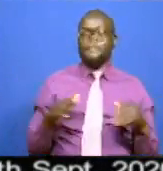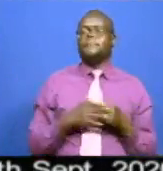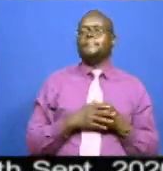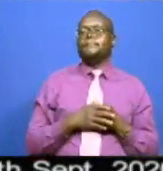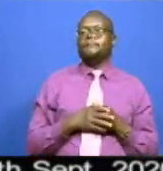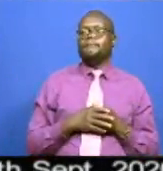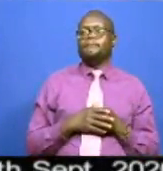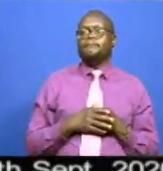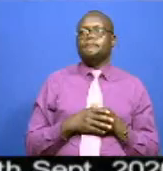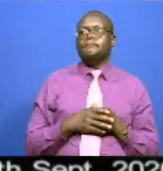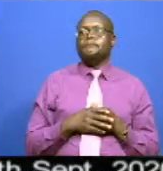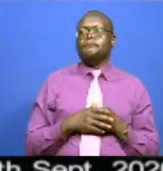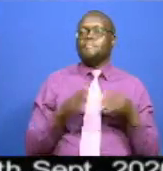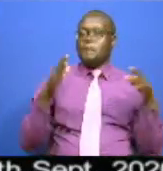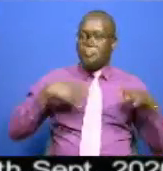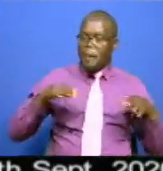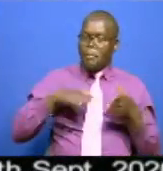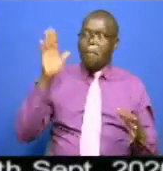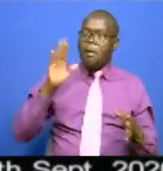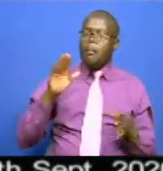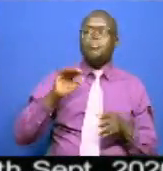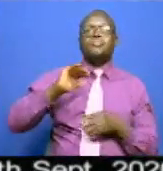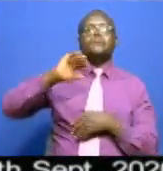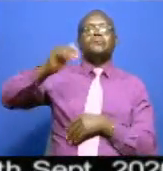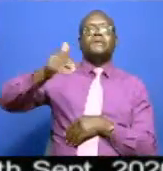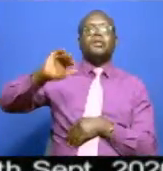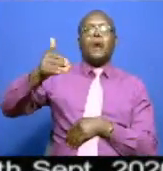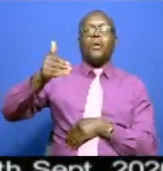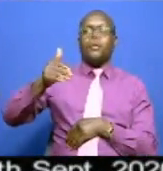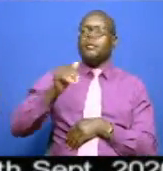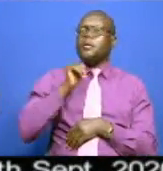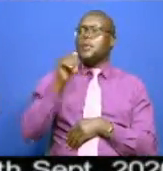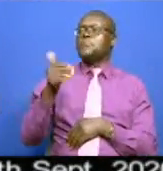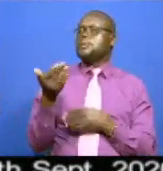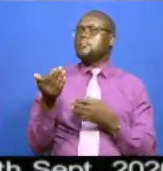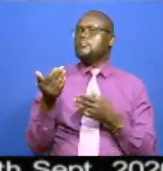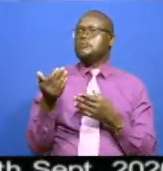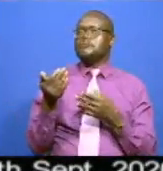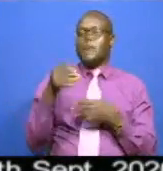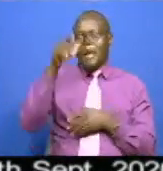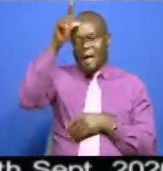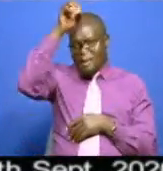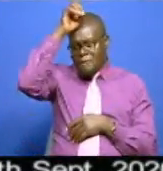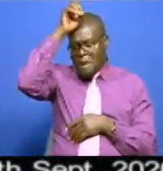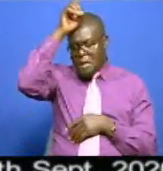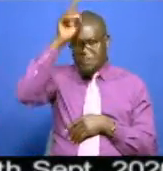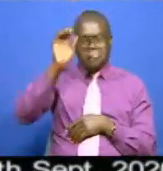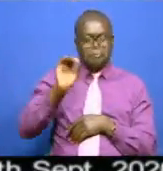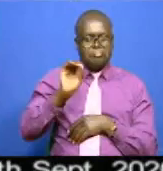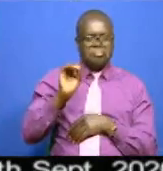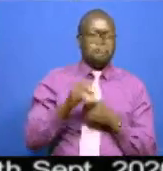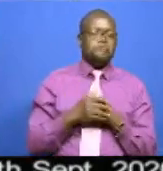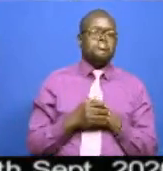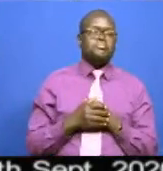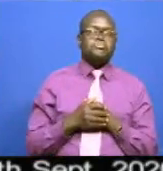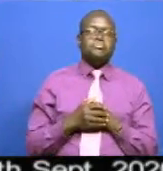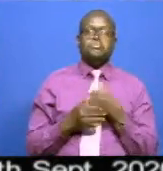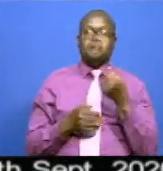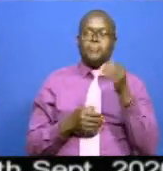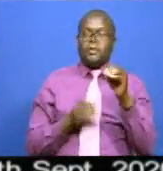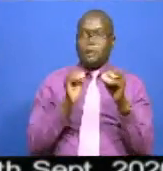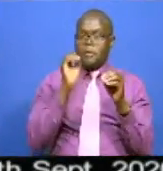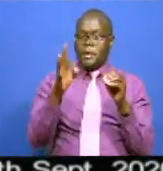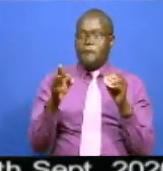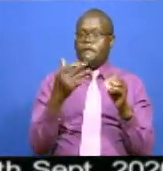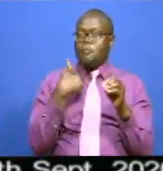that the large populations are found within the towns. They are not found within the deserted landmass areas. And therefore, if we are